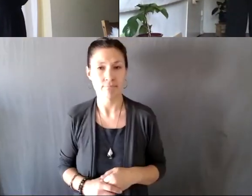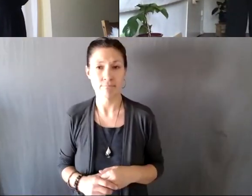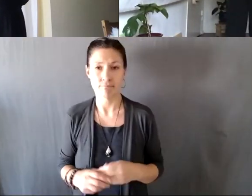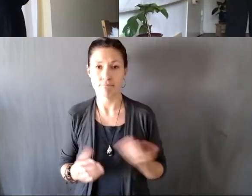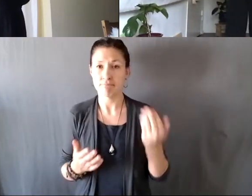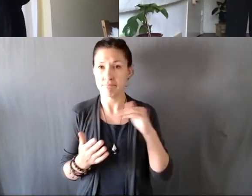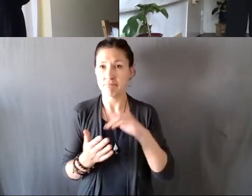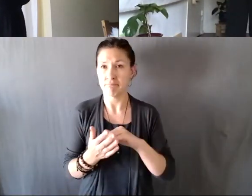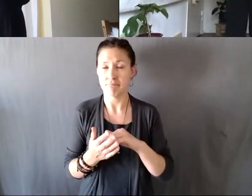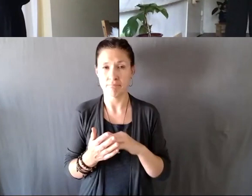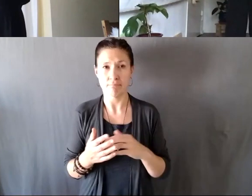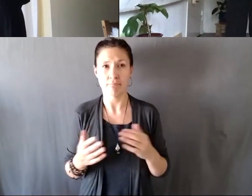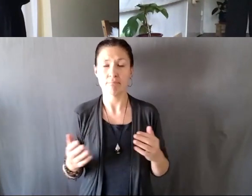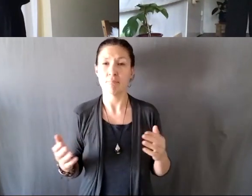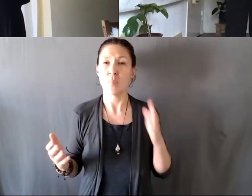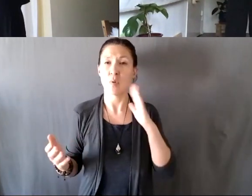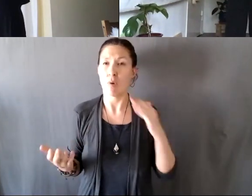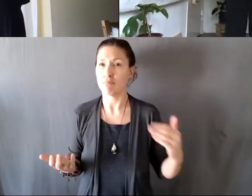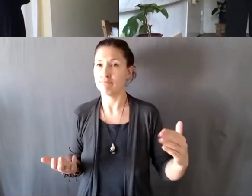And exhaling.